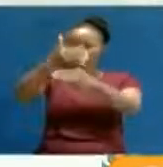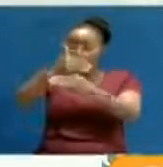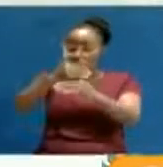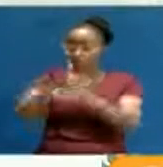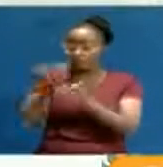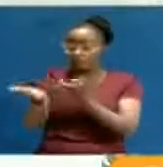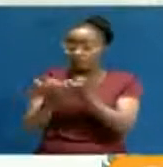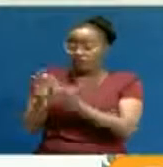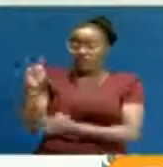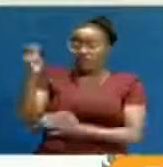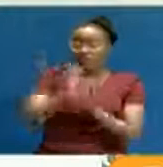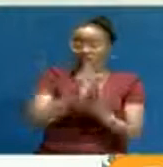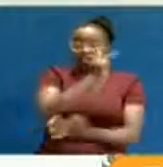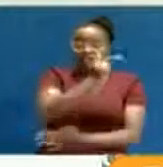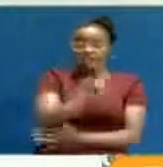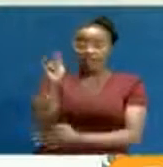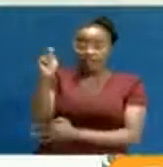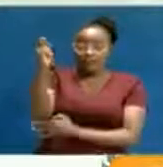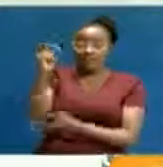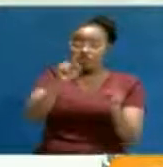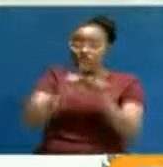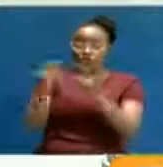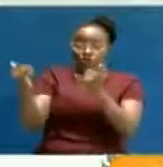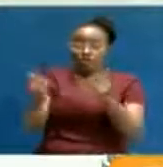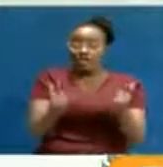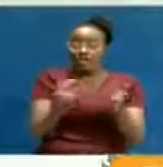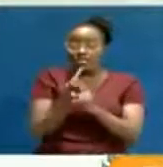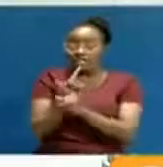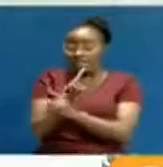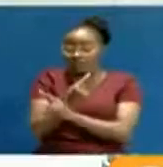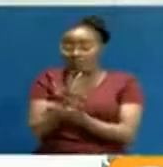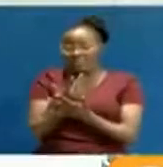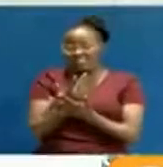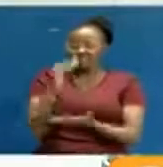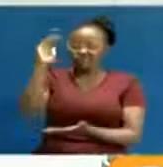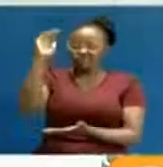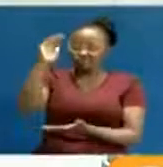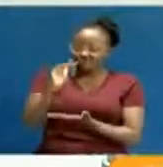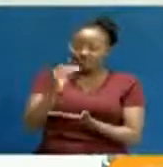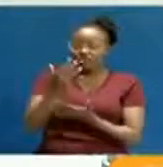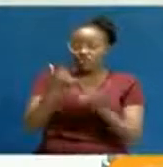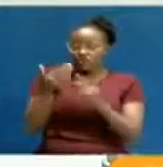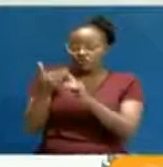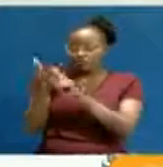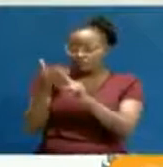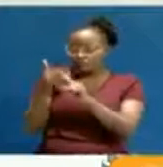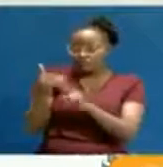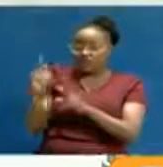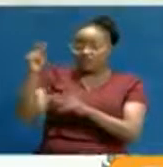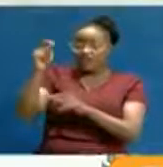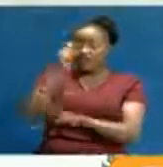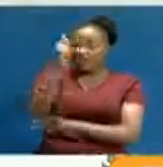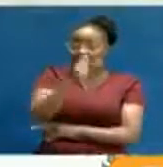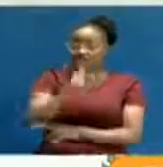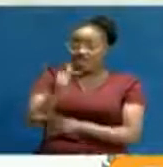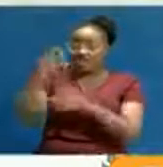trade between Kenya and Tanzania. The president also introduced a raft of incentives to woo Tanzanian investors. Let's get